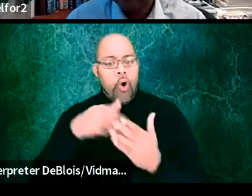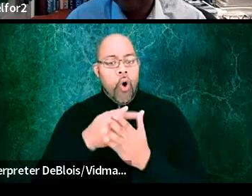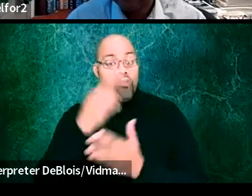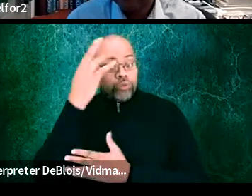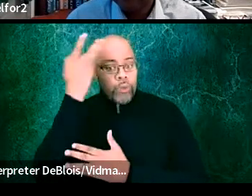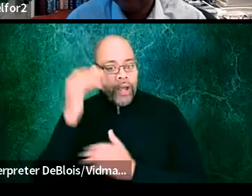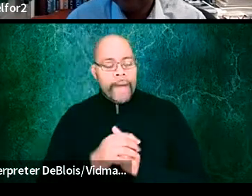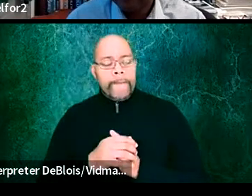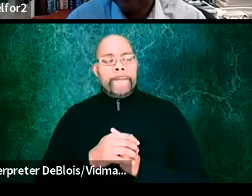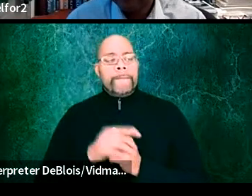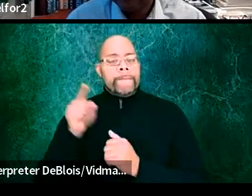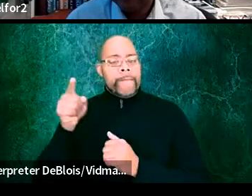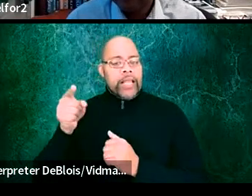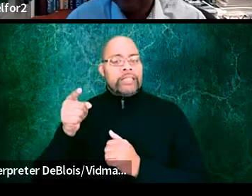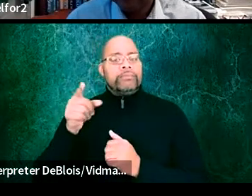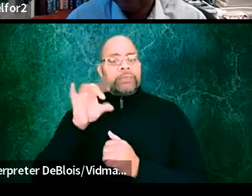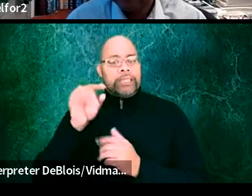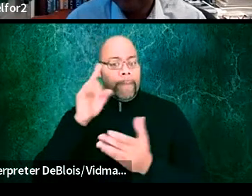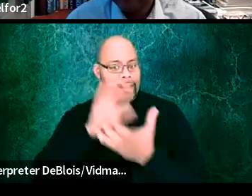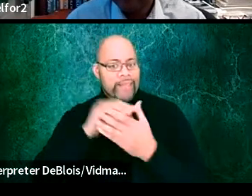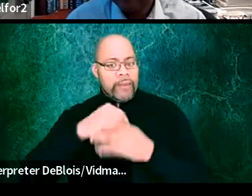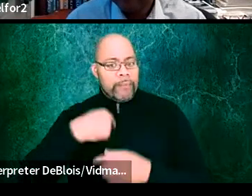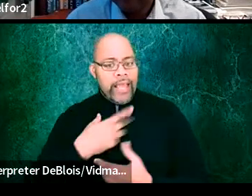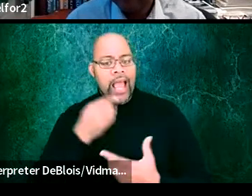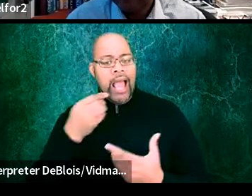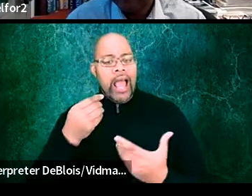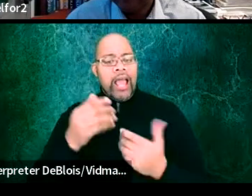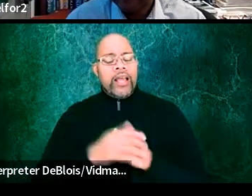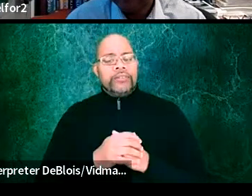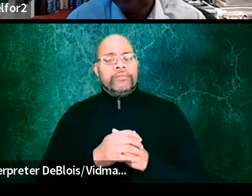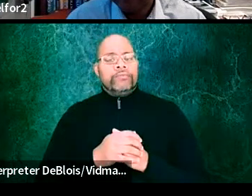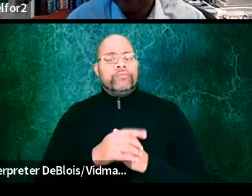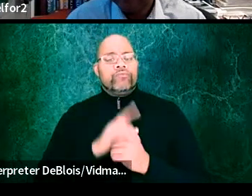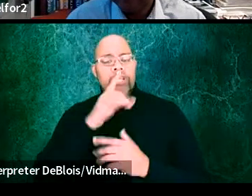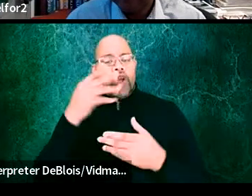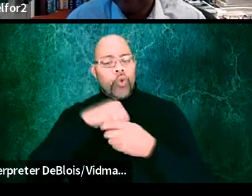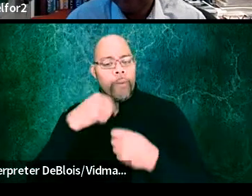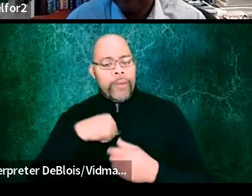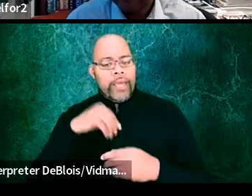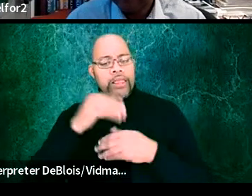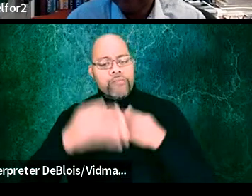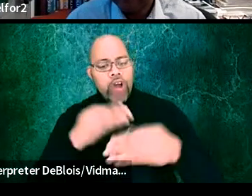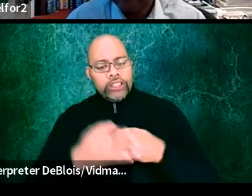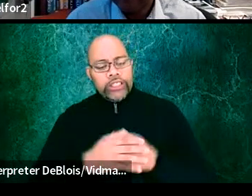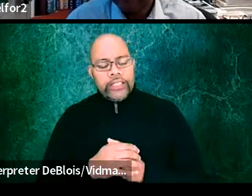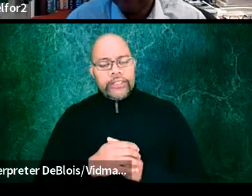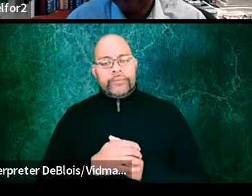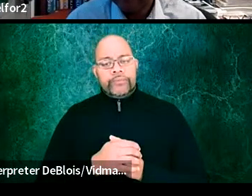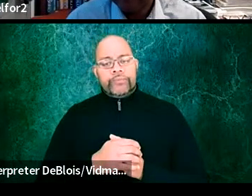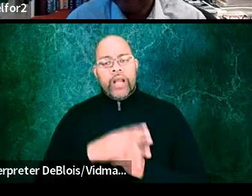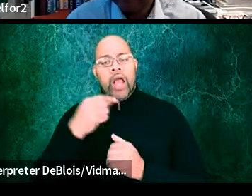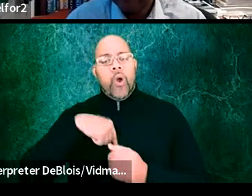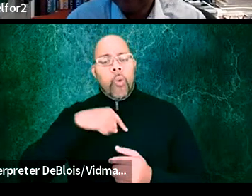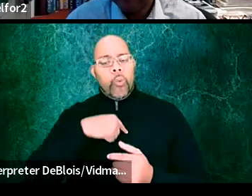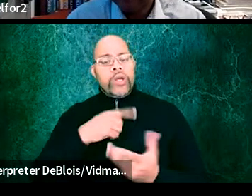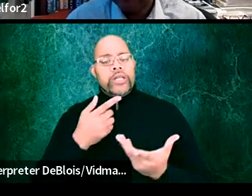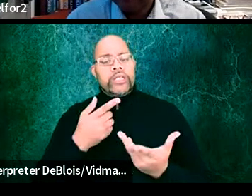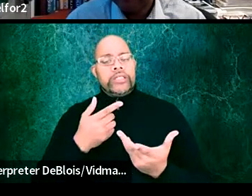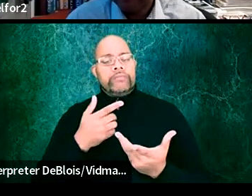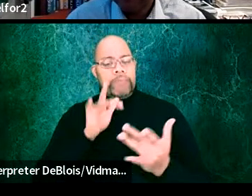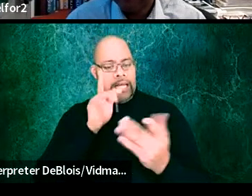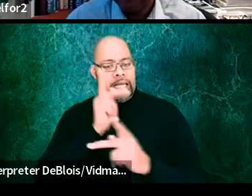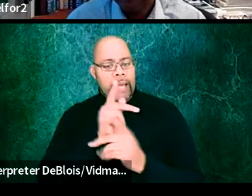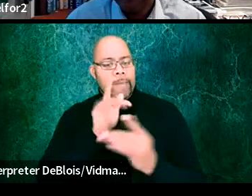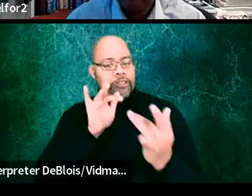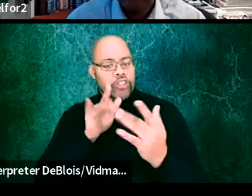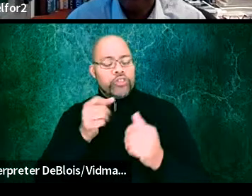because he had sort of believed in me and sort of had really included me in the process. And we had stayed in touch. So